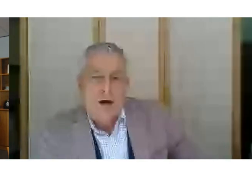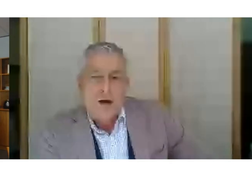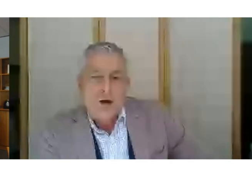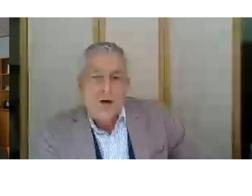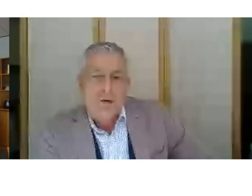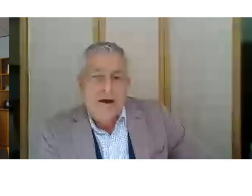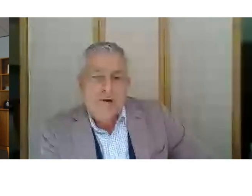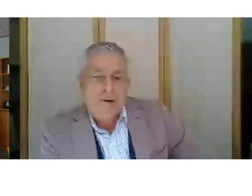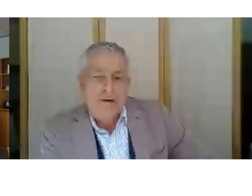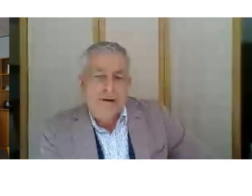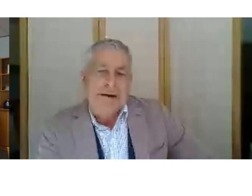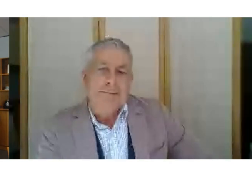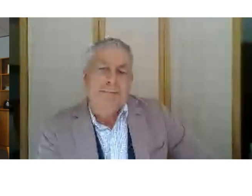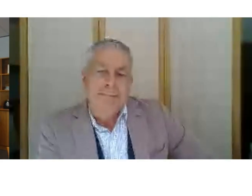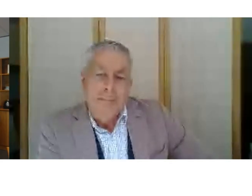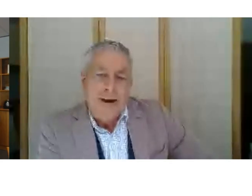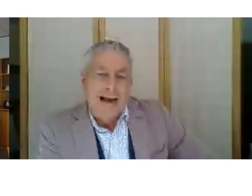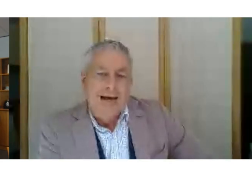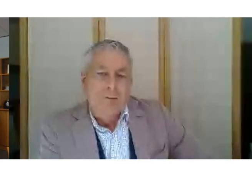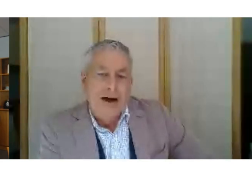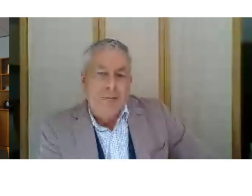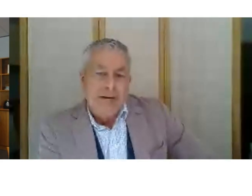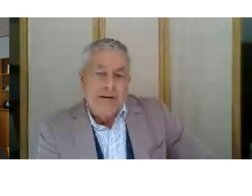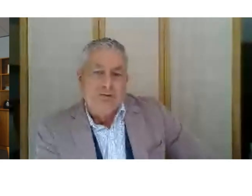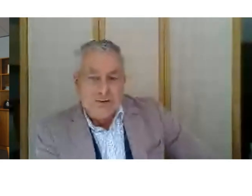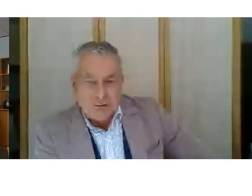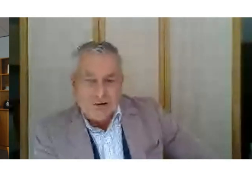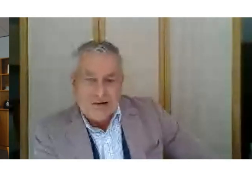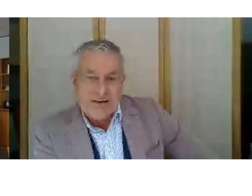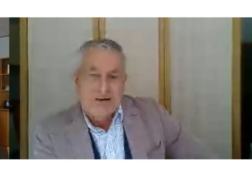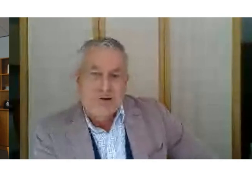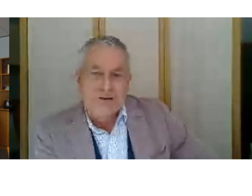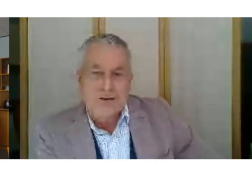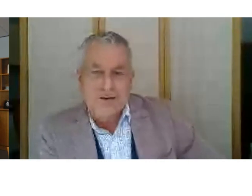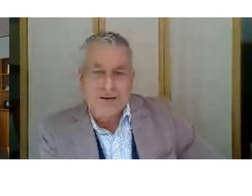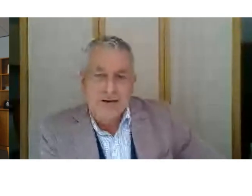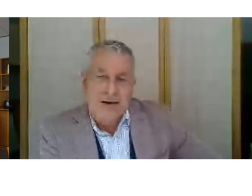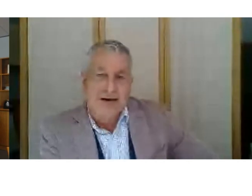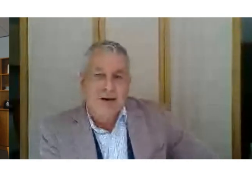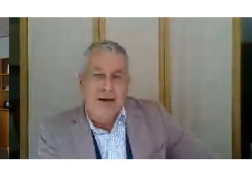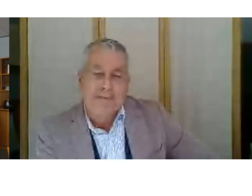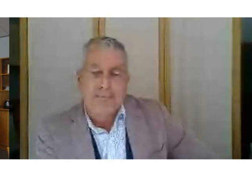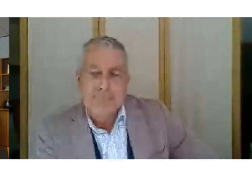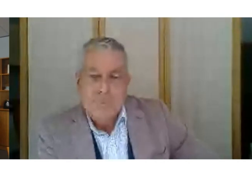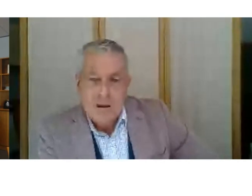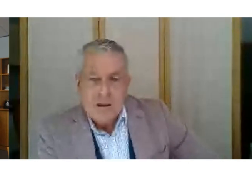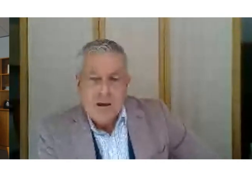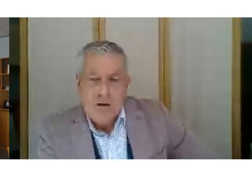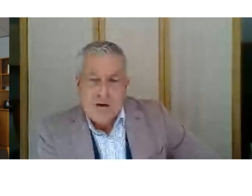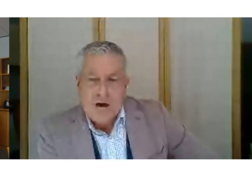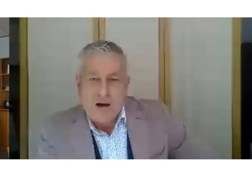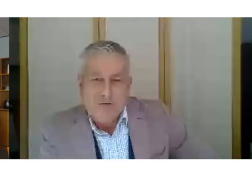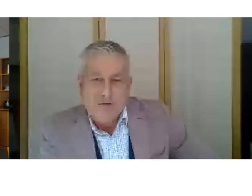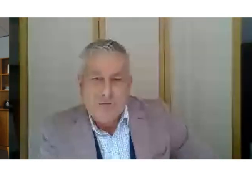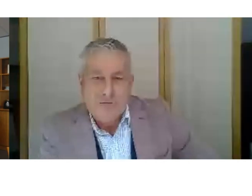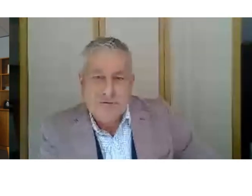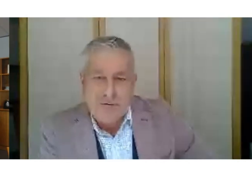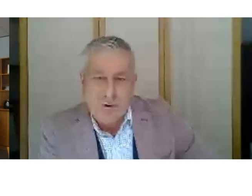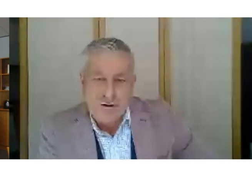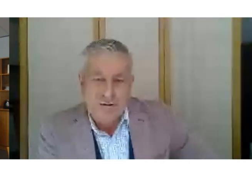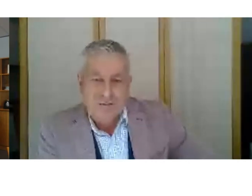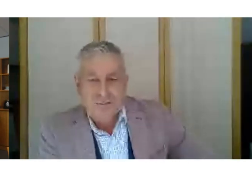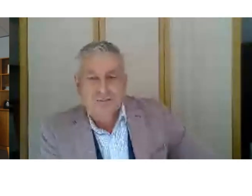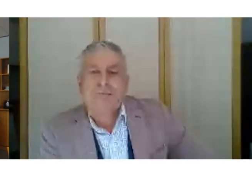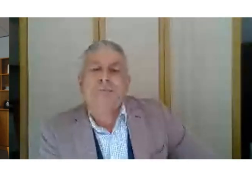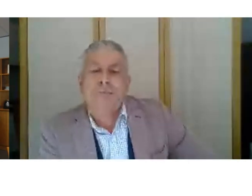Thanks. You mentioned paramilitary organisations, and you've jumped